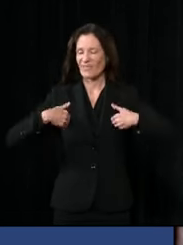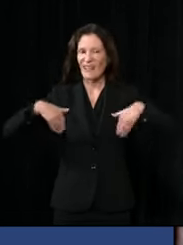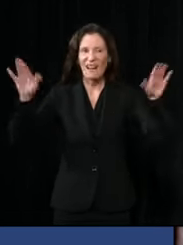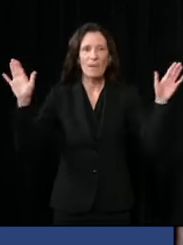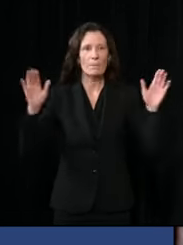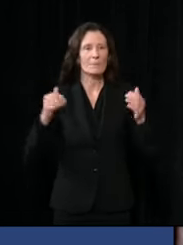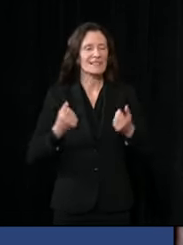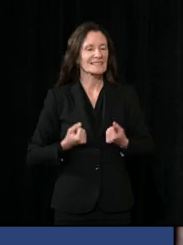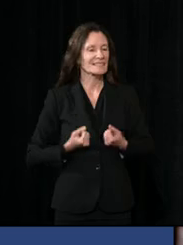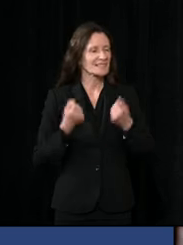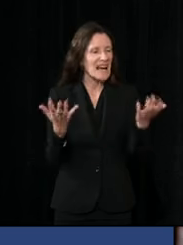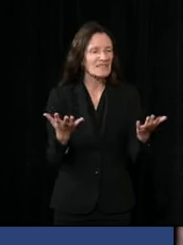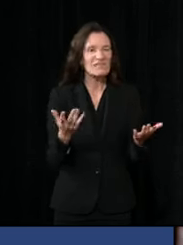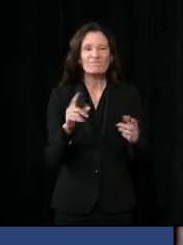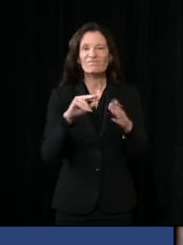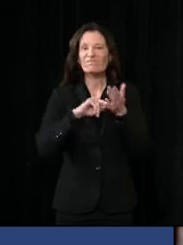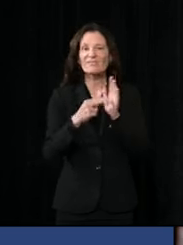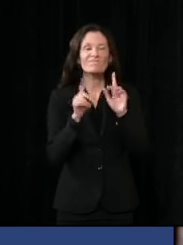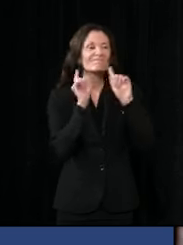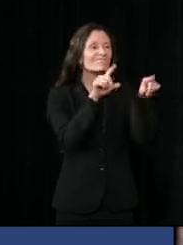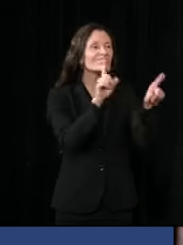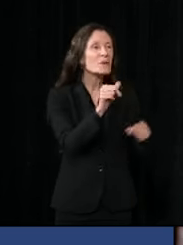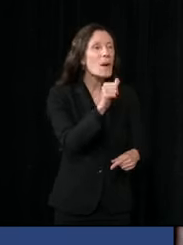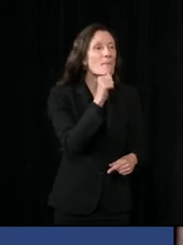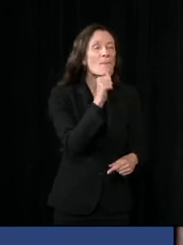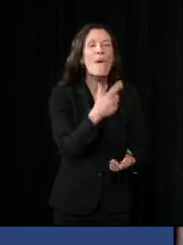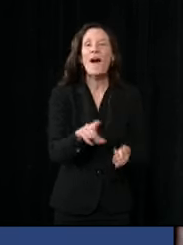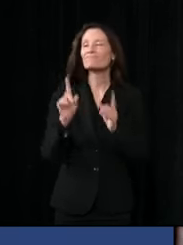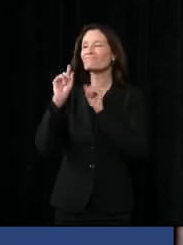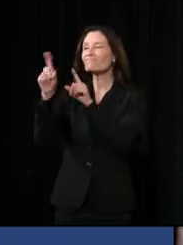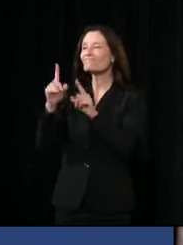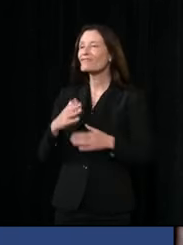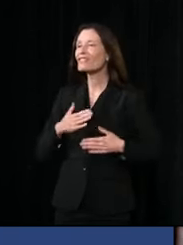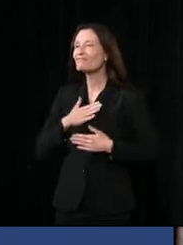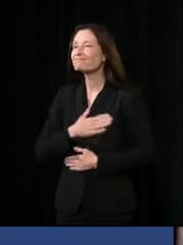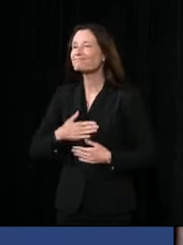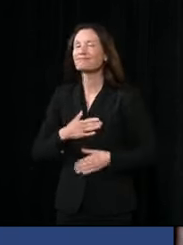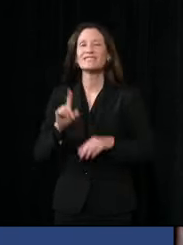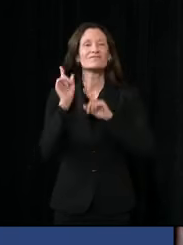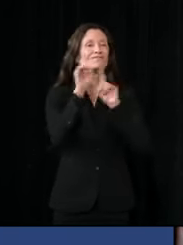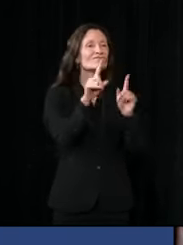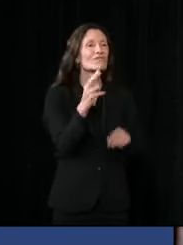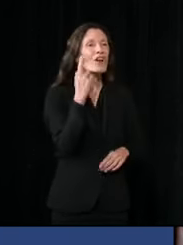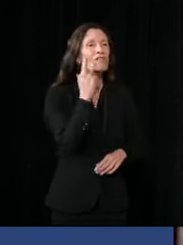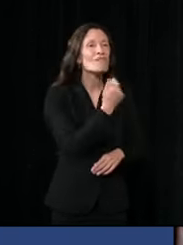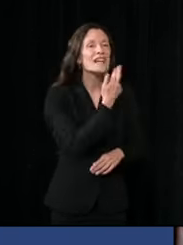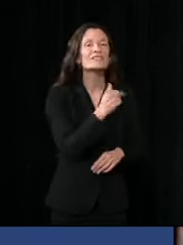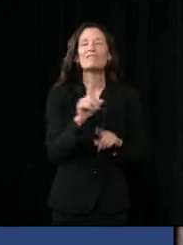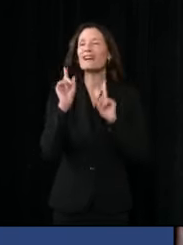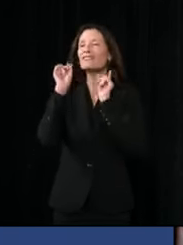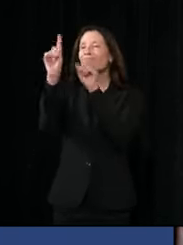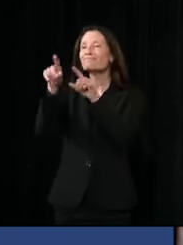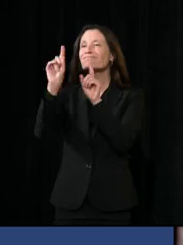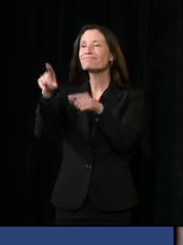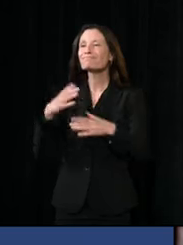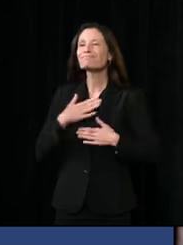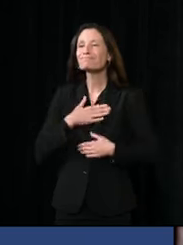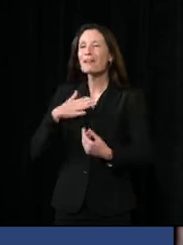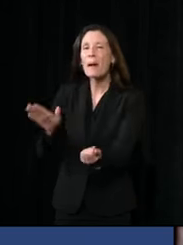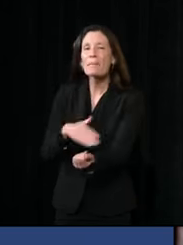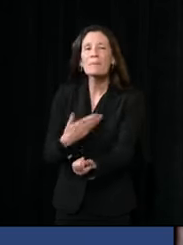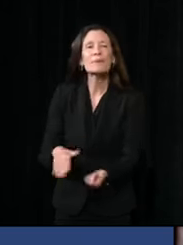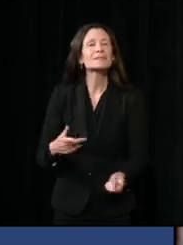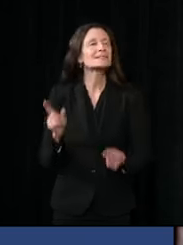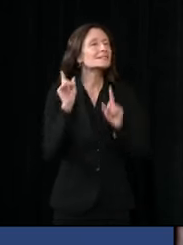used to be an escape for us, they're closed. We canceled concerts, basketball games, weddings, family gatherings.